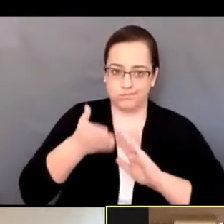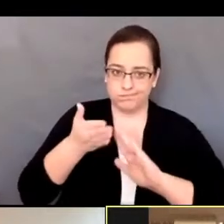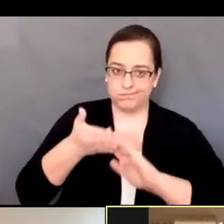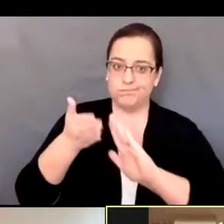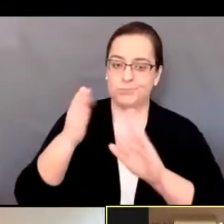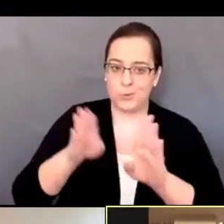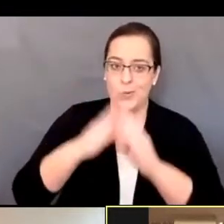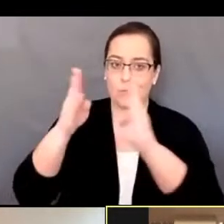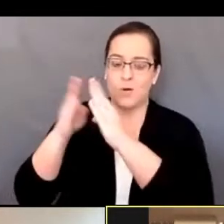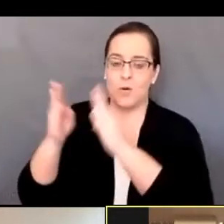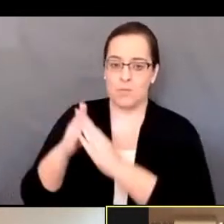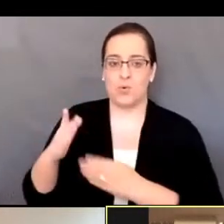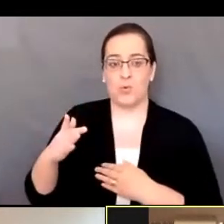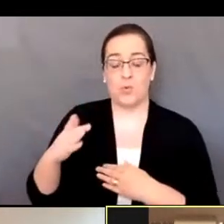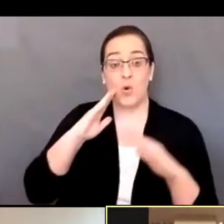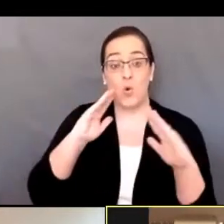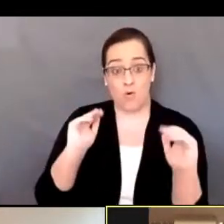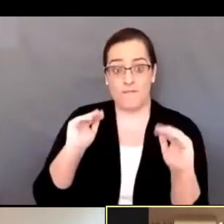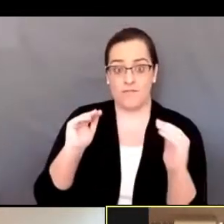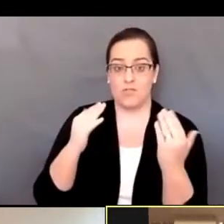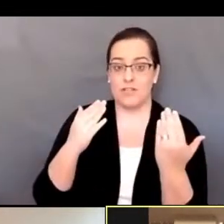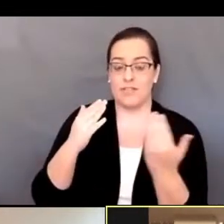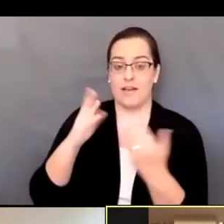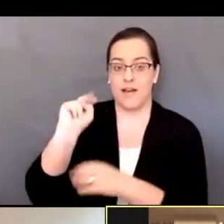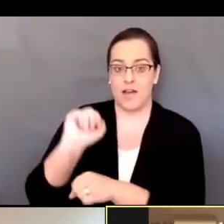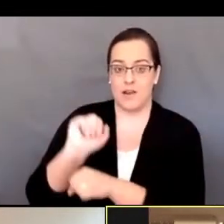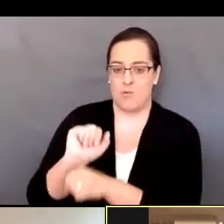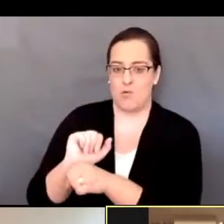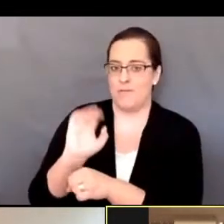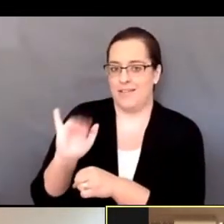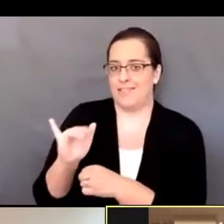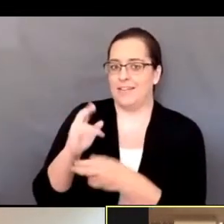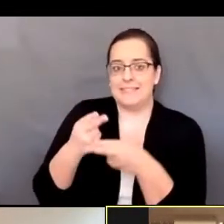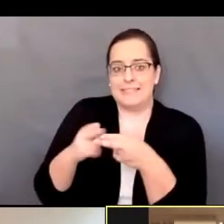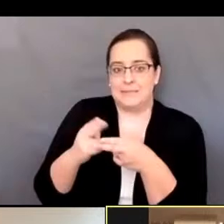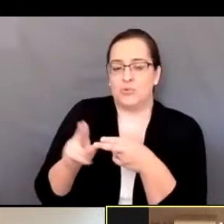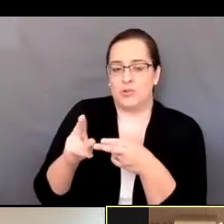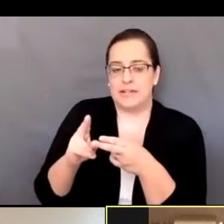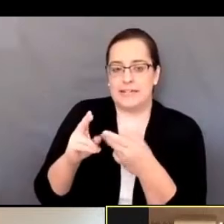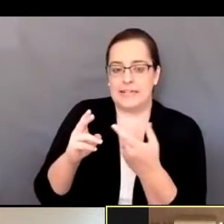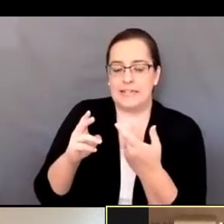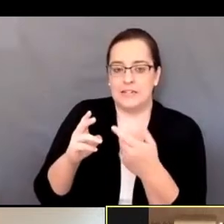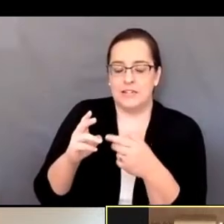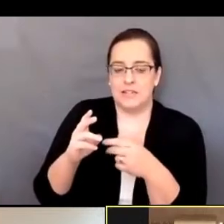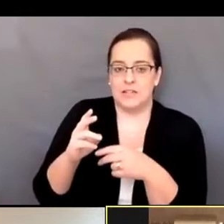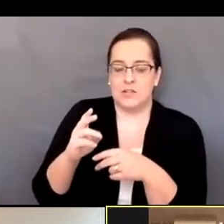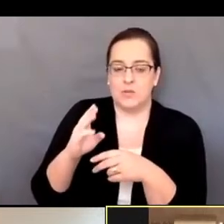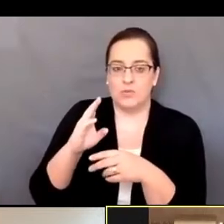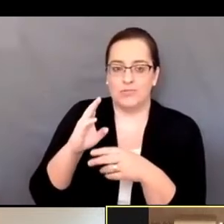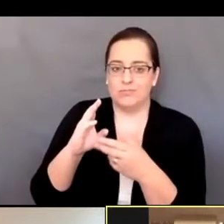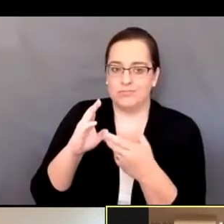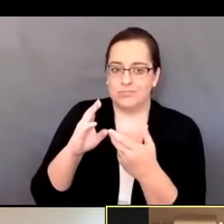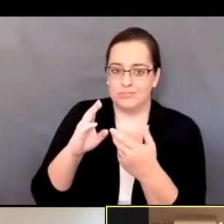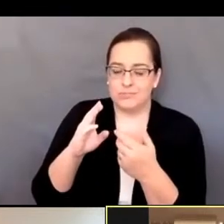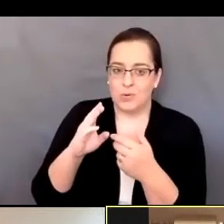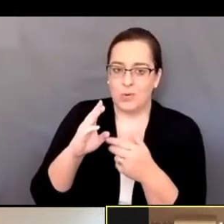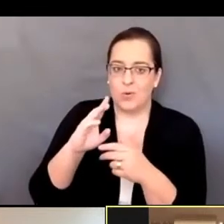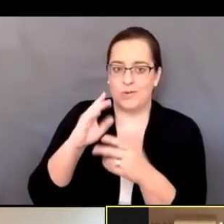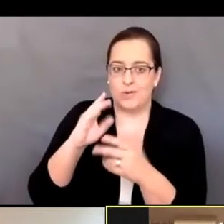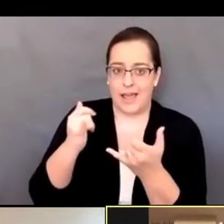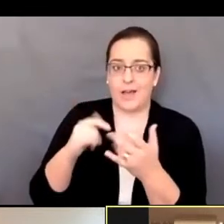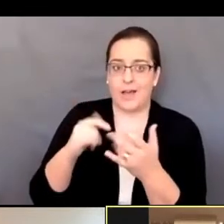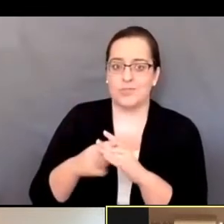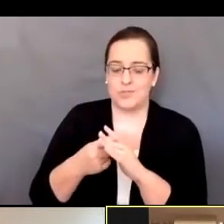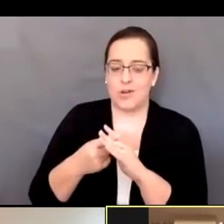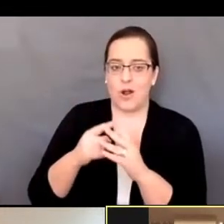very hopeful that unemployment is going to be a temporary decline or increase in unemployment, and that we'll move back to full employment very